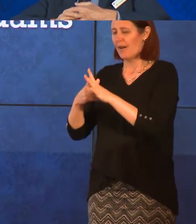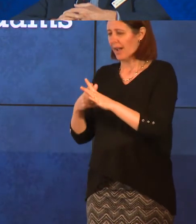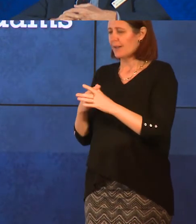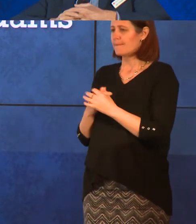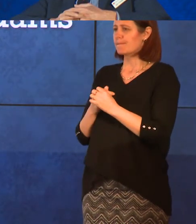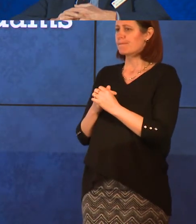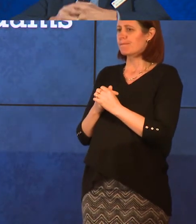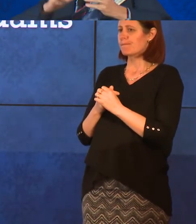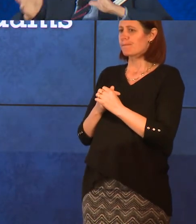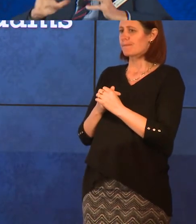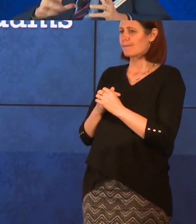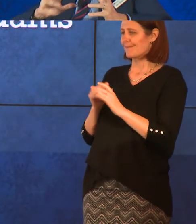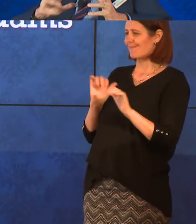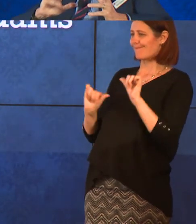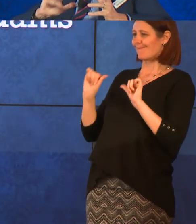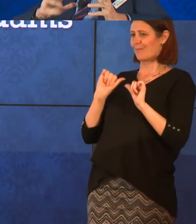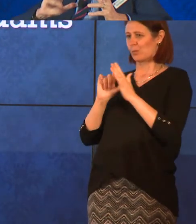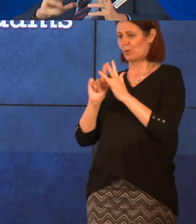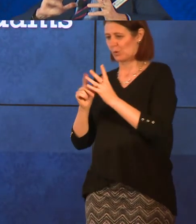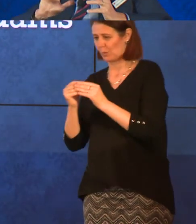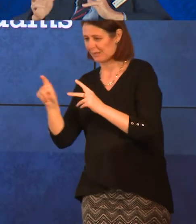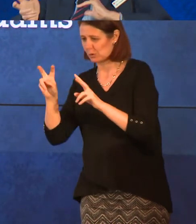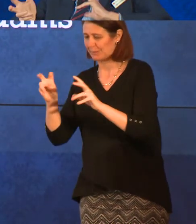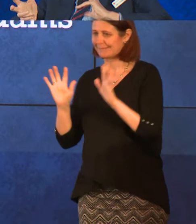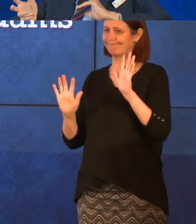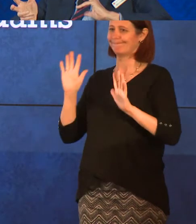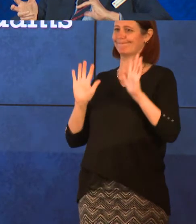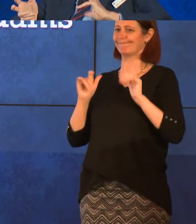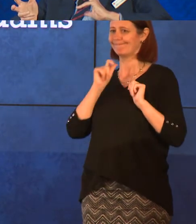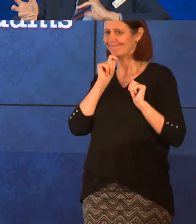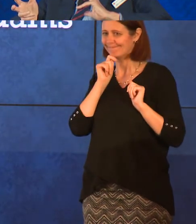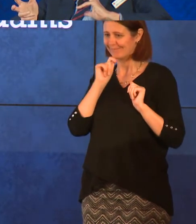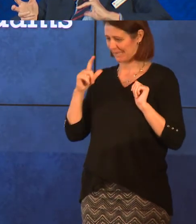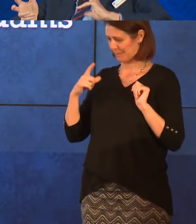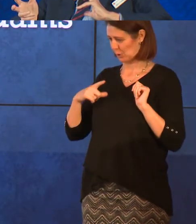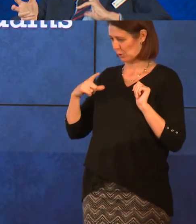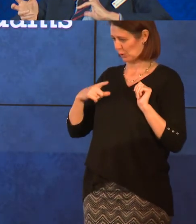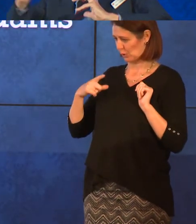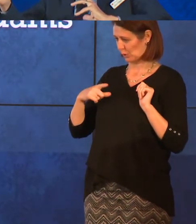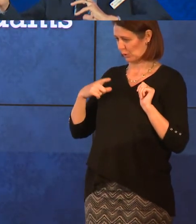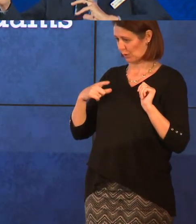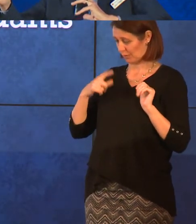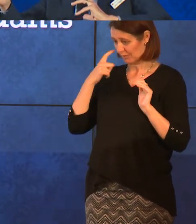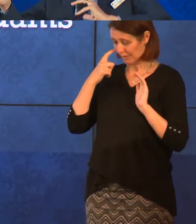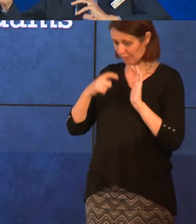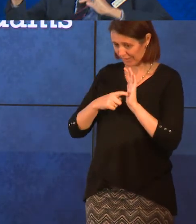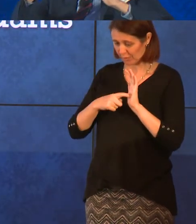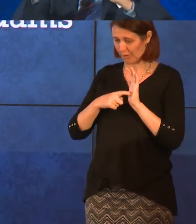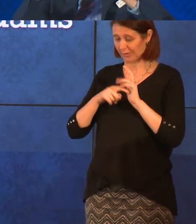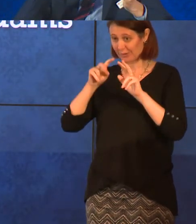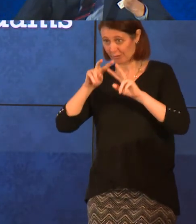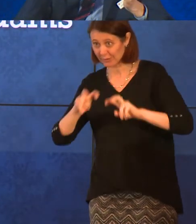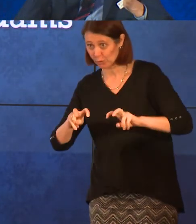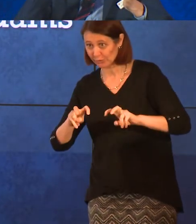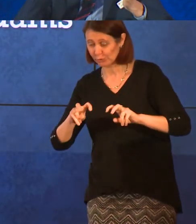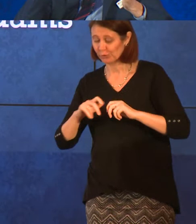initially a bit unsure what to do with this kind of topic, because it both recognised the research and